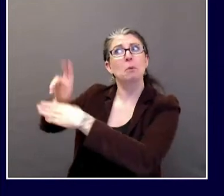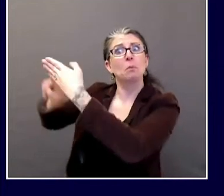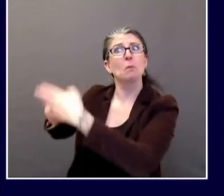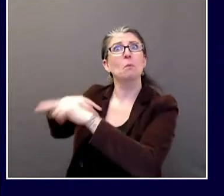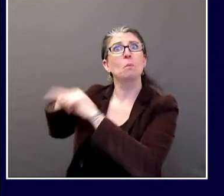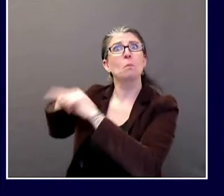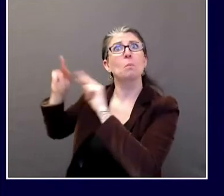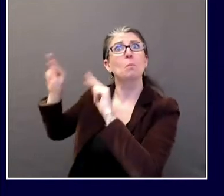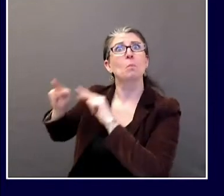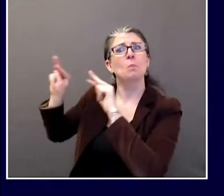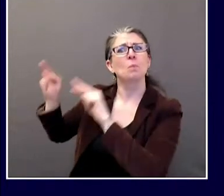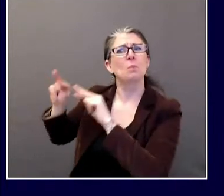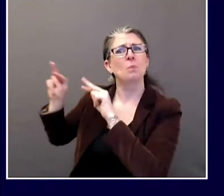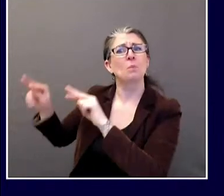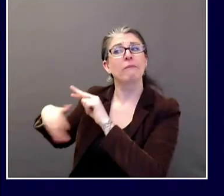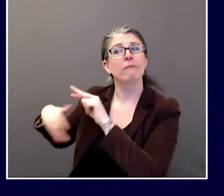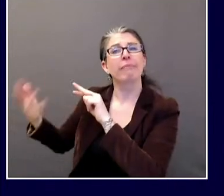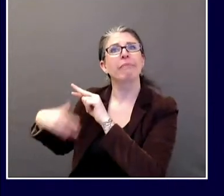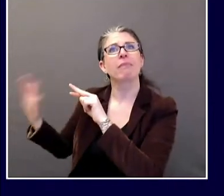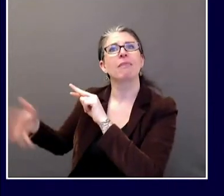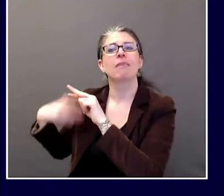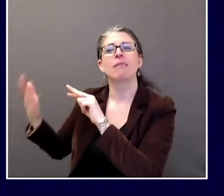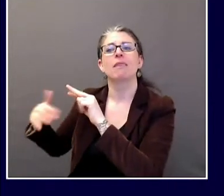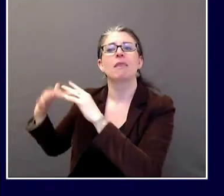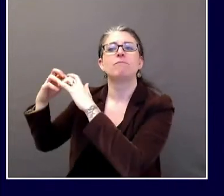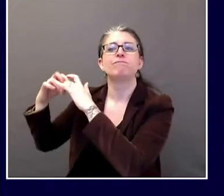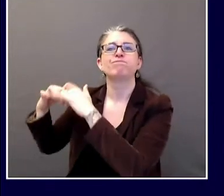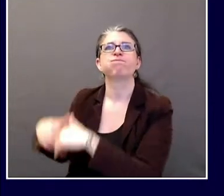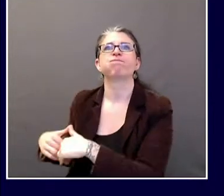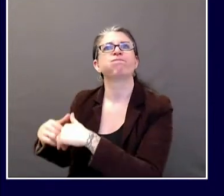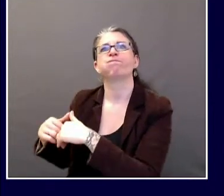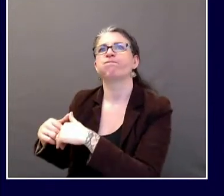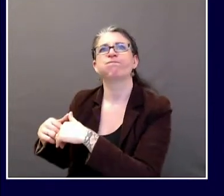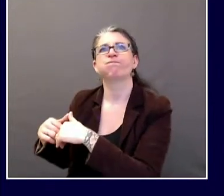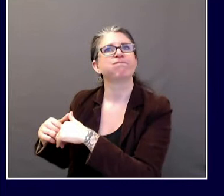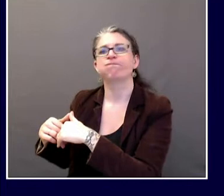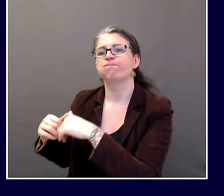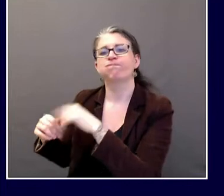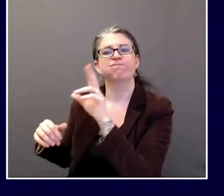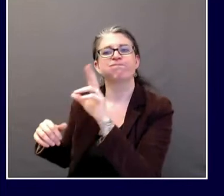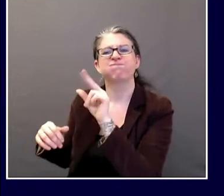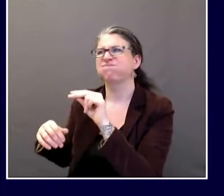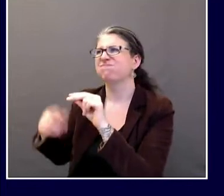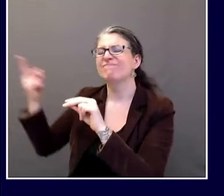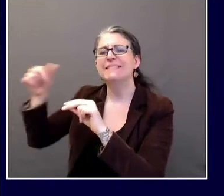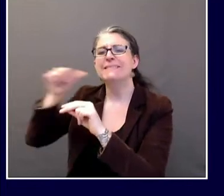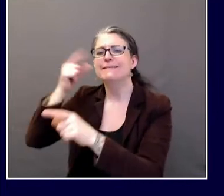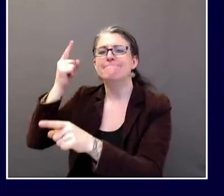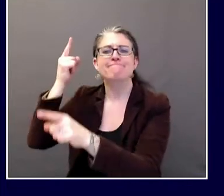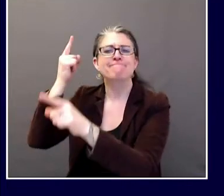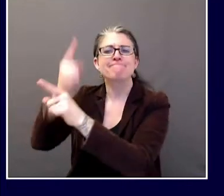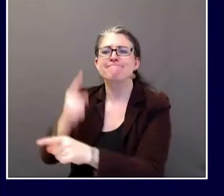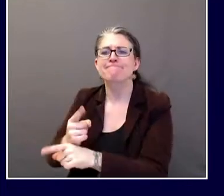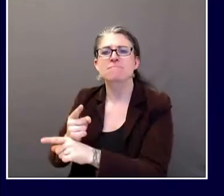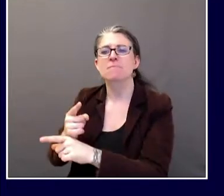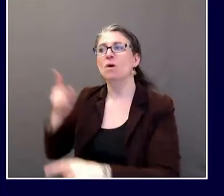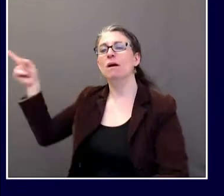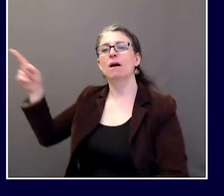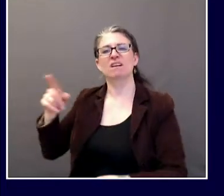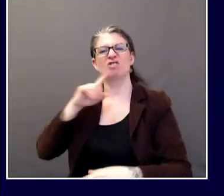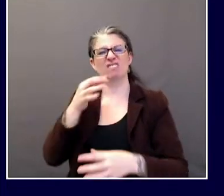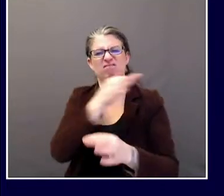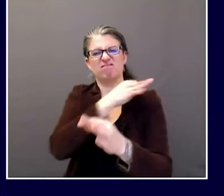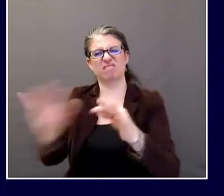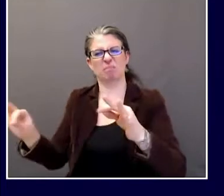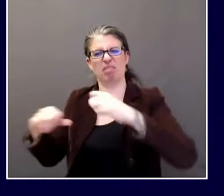It can't do any of those things, really. So as a result of that, we are